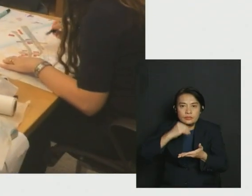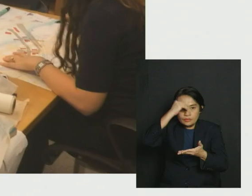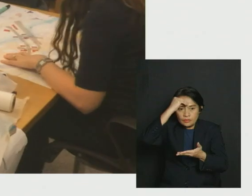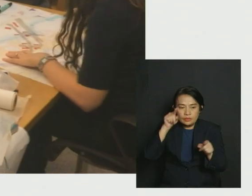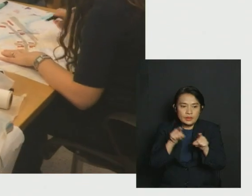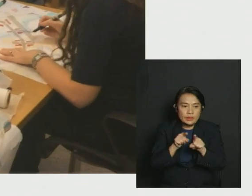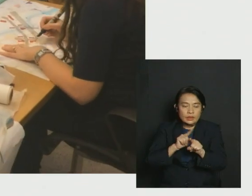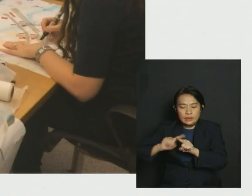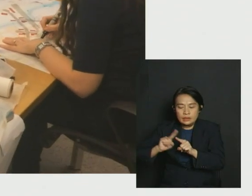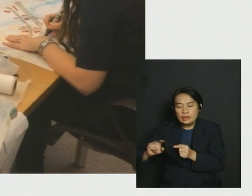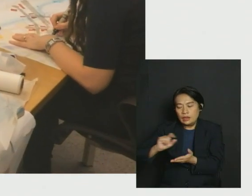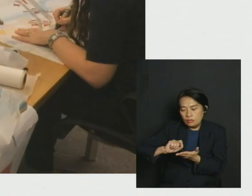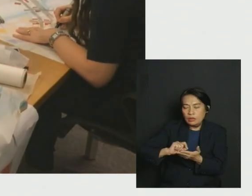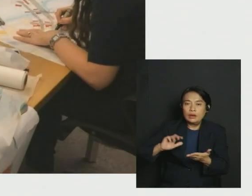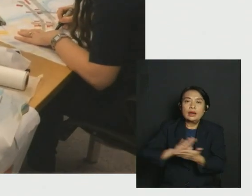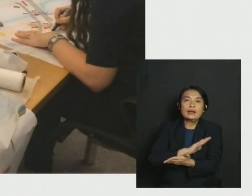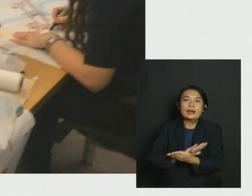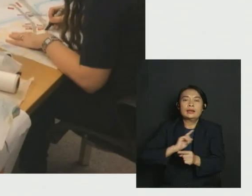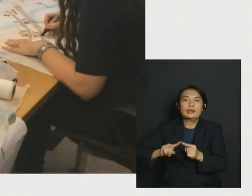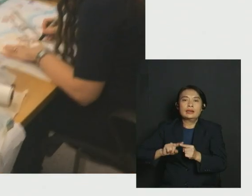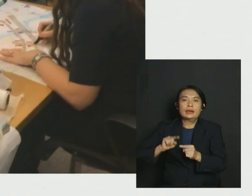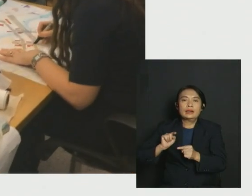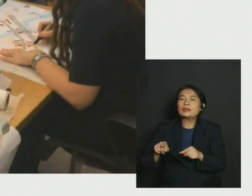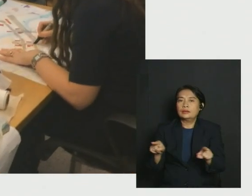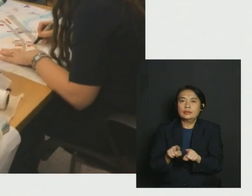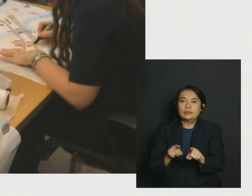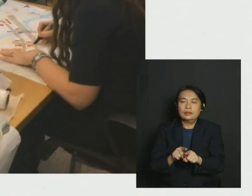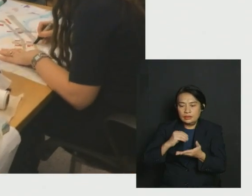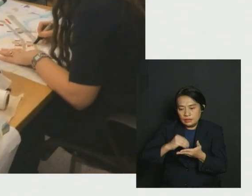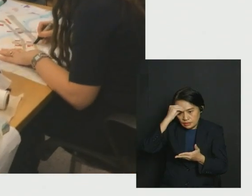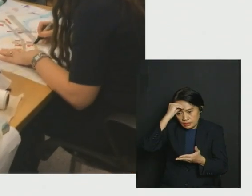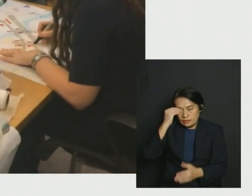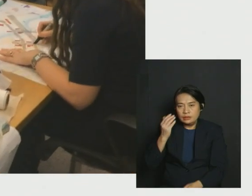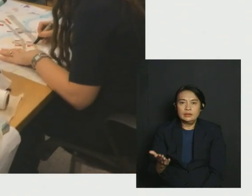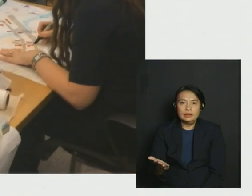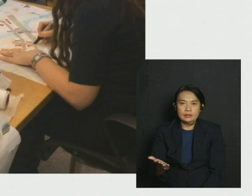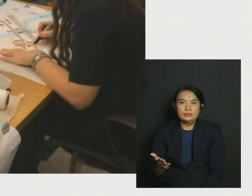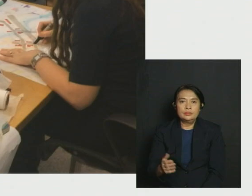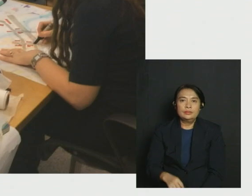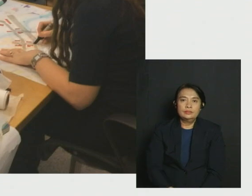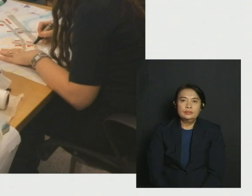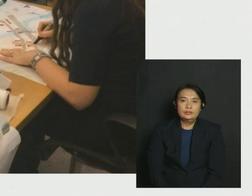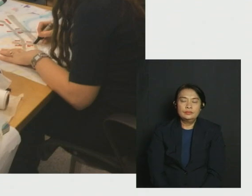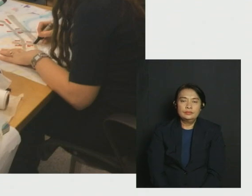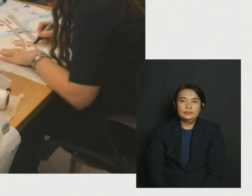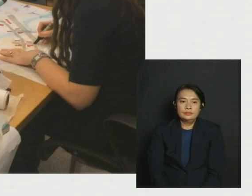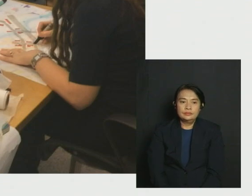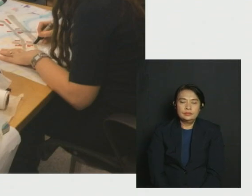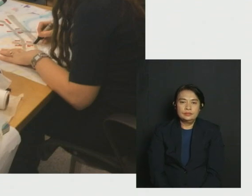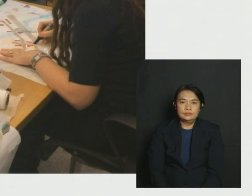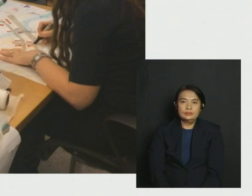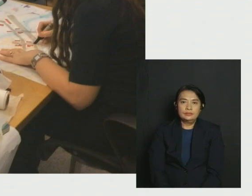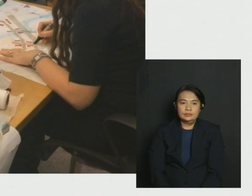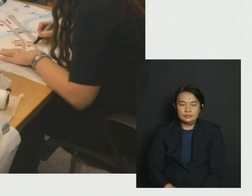planners, you know, and sort of come to solutions. So helping to visualize what we're hearing back from